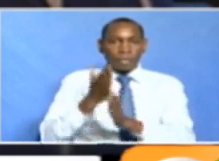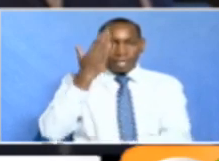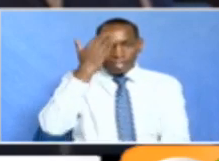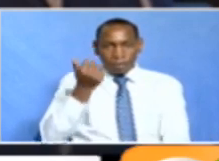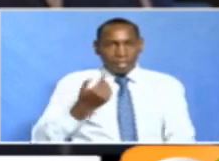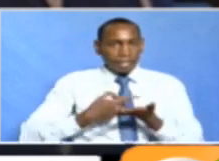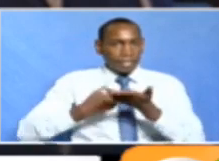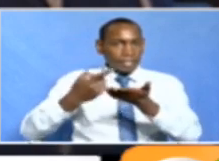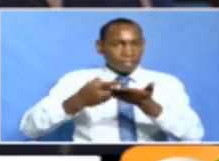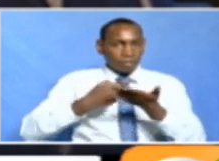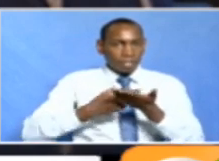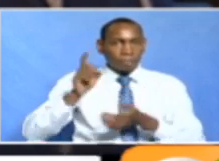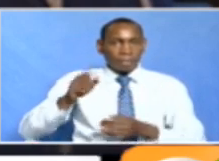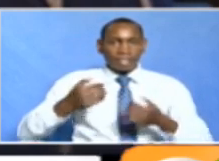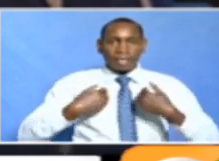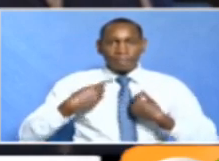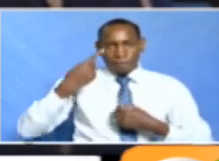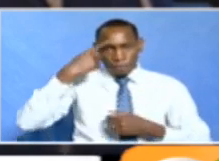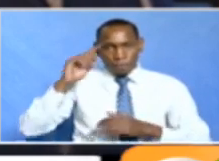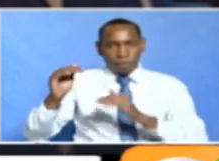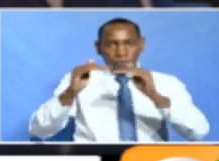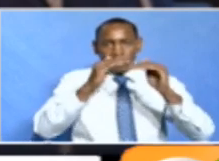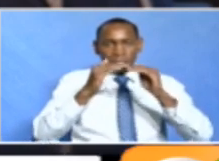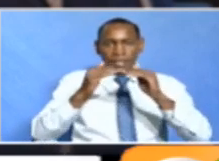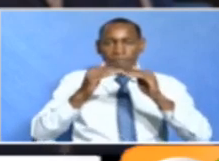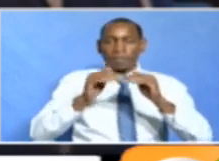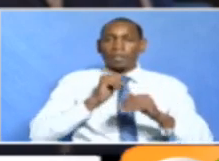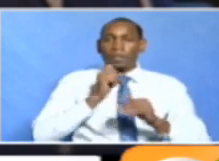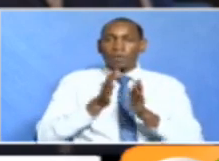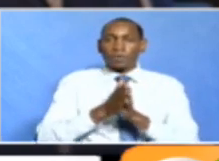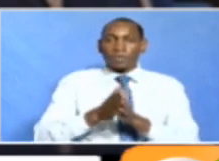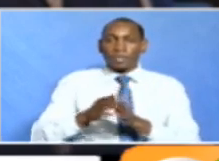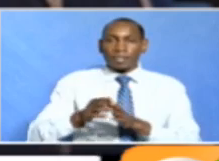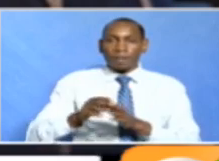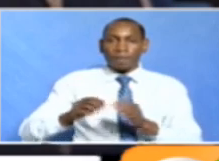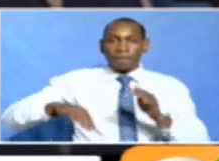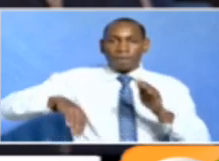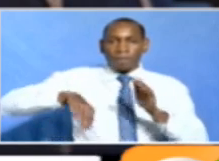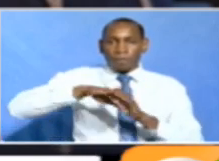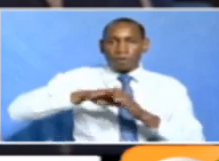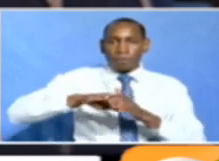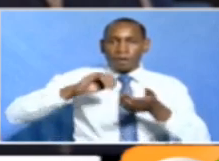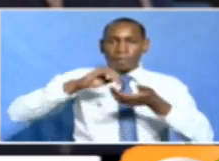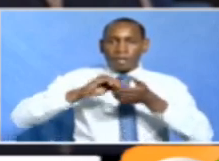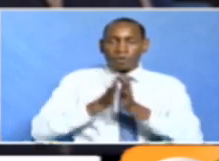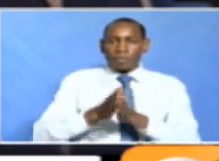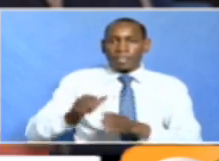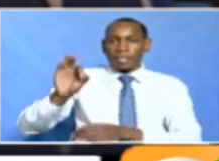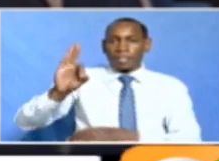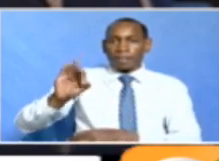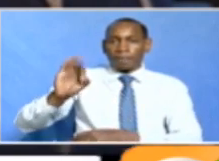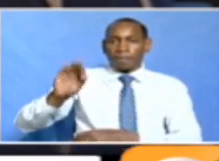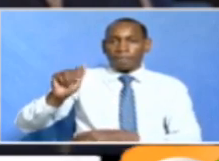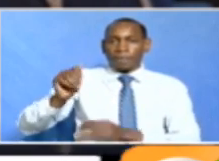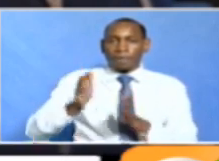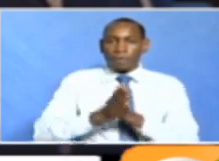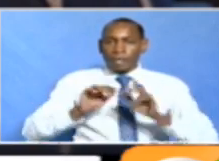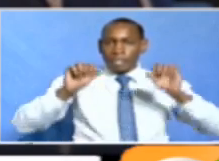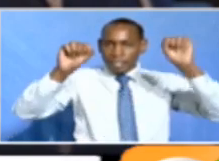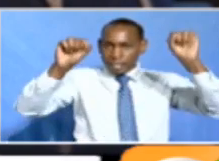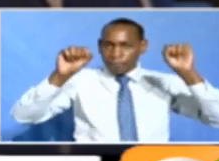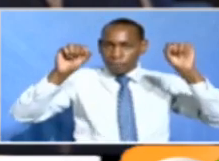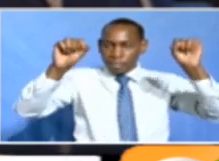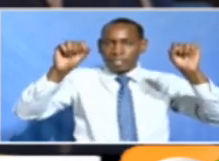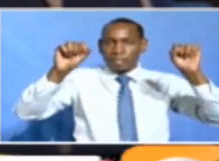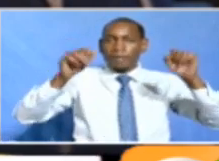kind of discussions we have to have at a policy level, not just with the Football Kenya Federation, but FIFA, and also the spectators or the